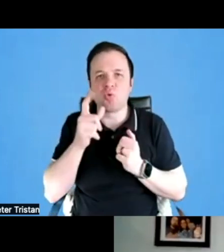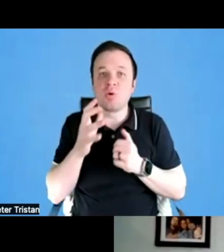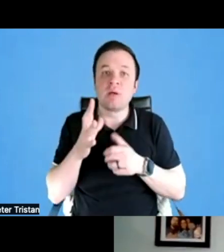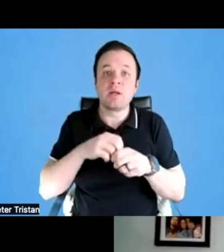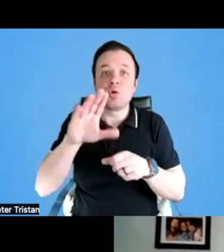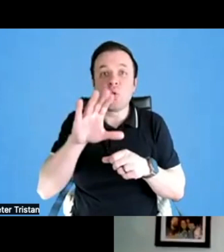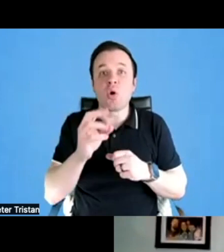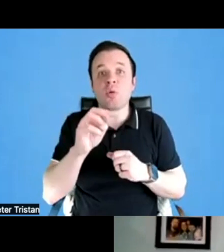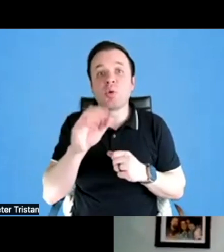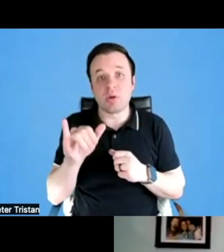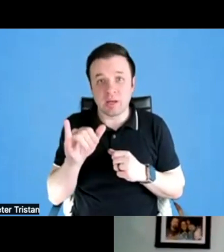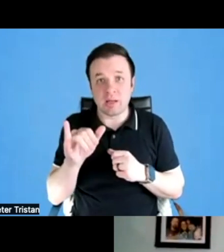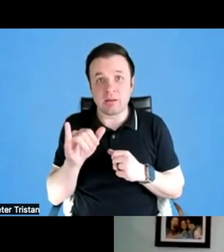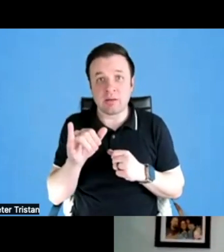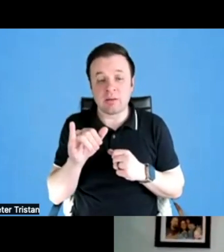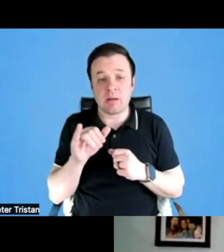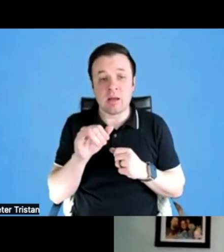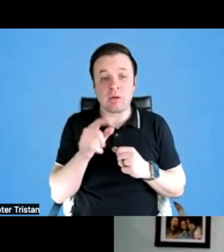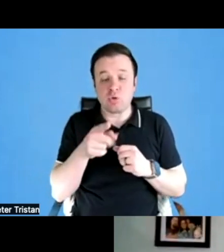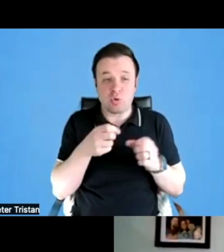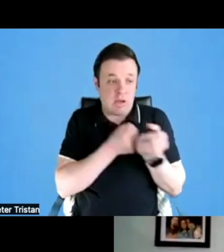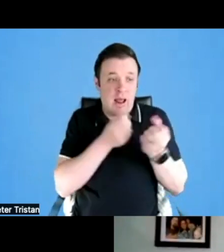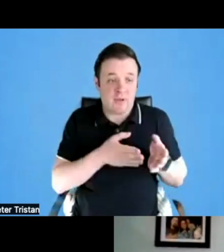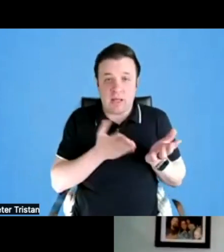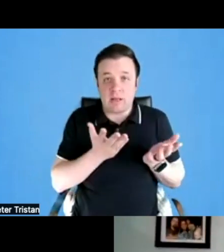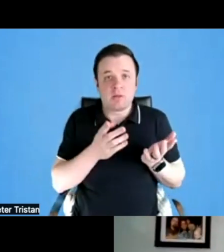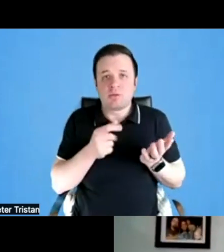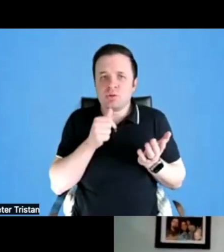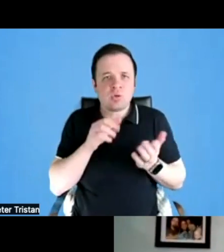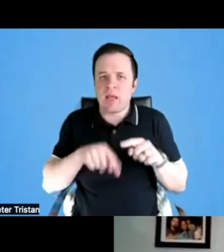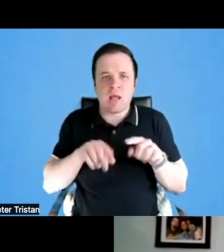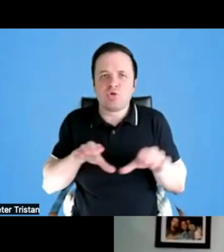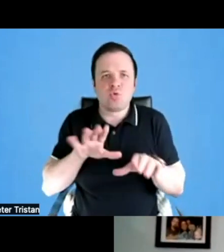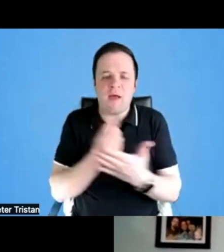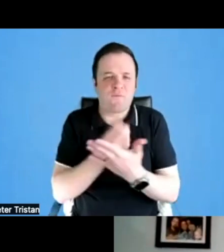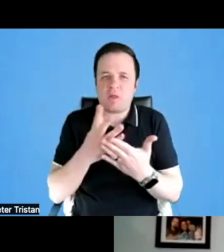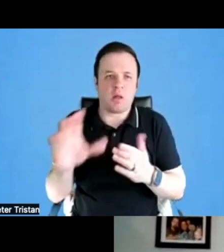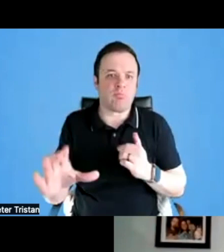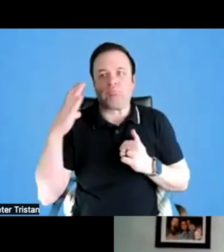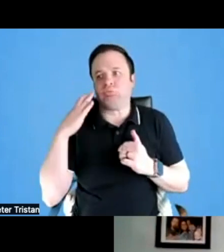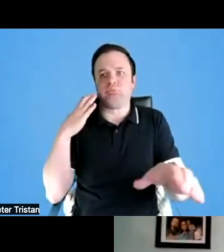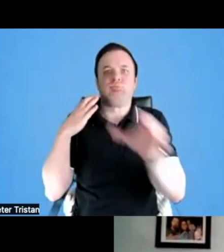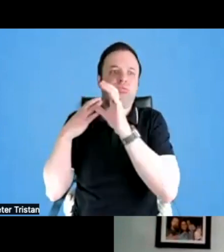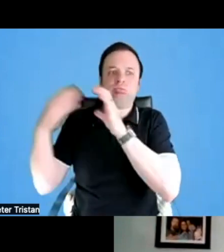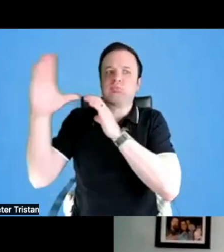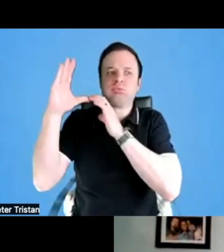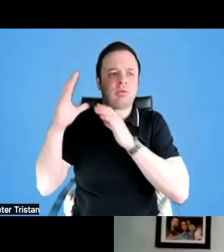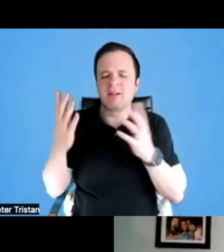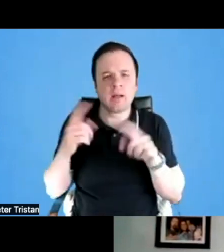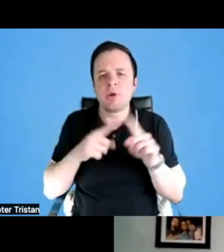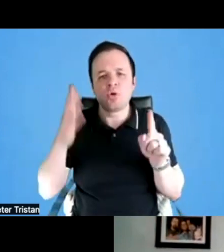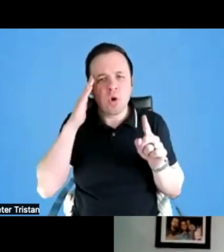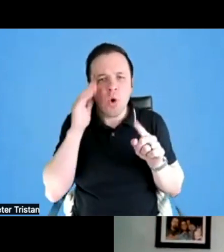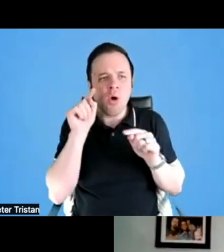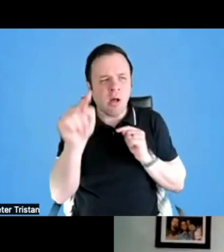as an advocate, because you can't do all of it. That's not what we're asking advocates to do, is to be everything, but to know where to go and have